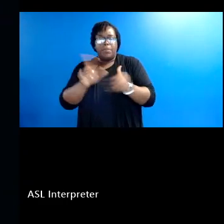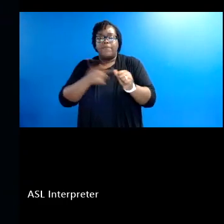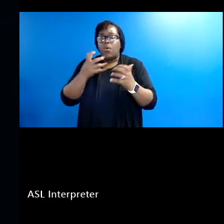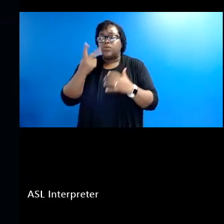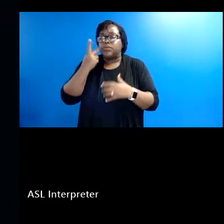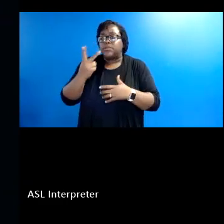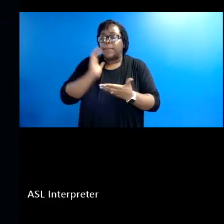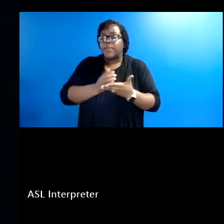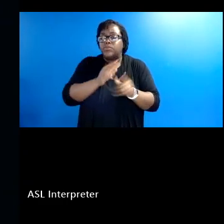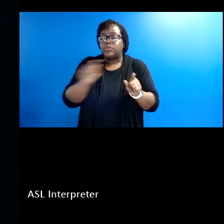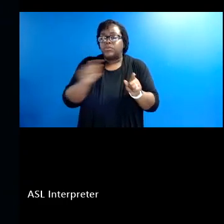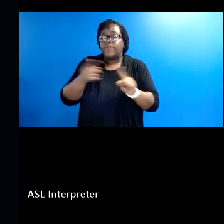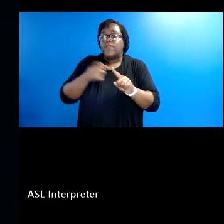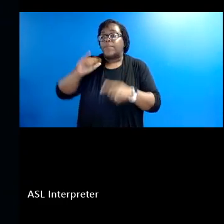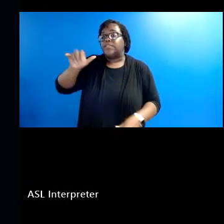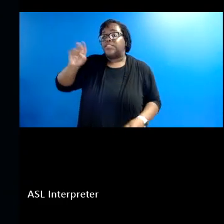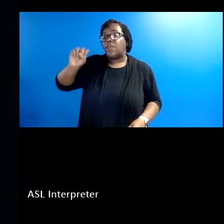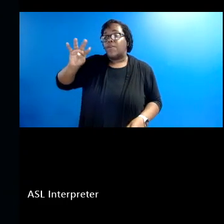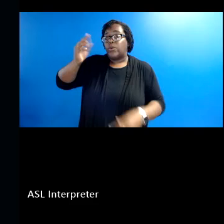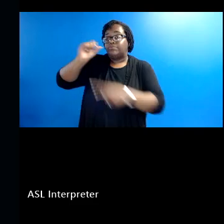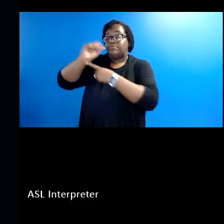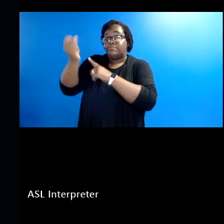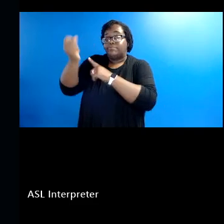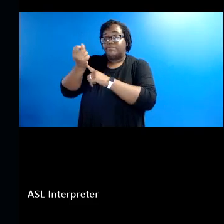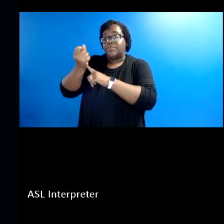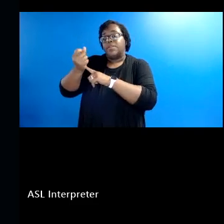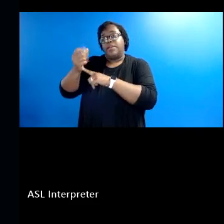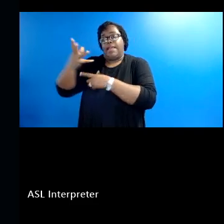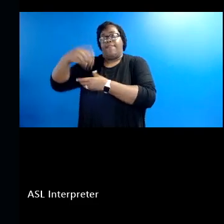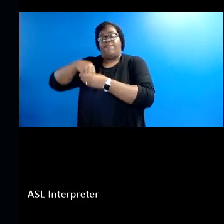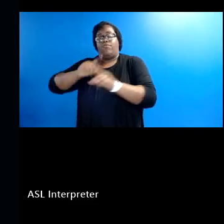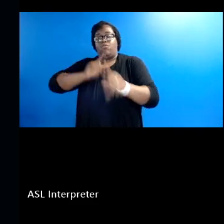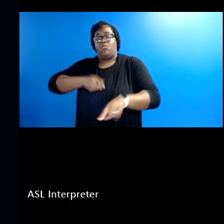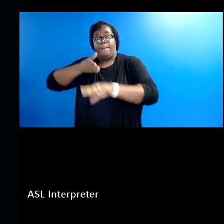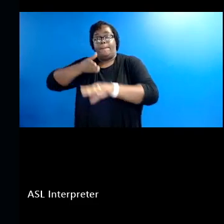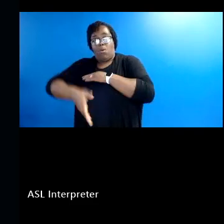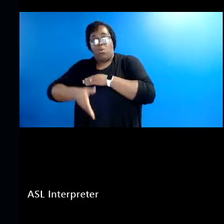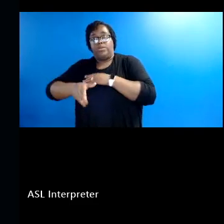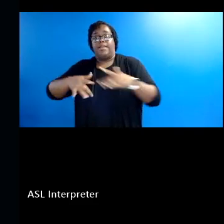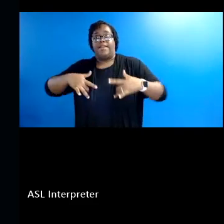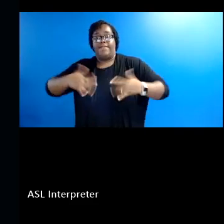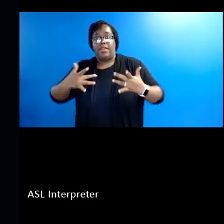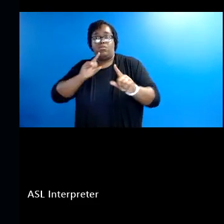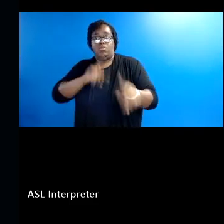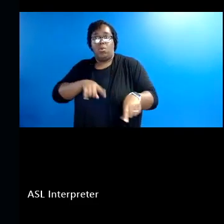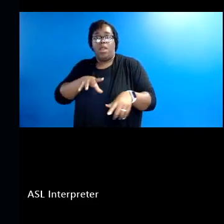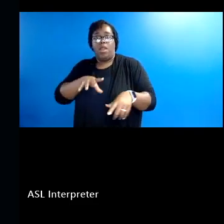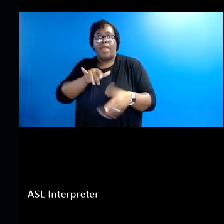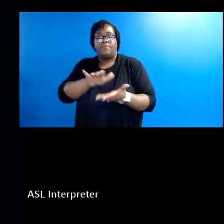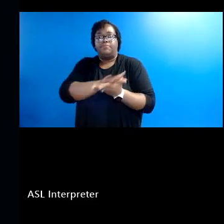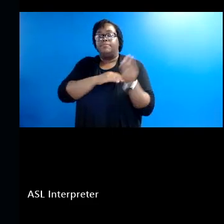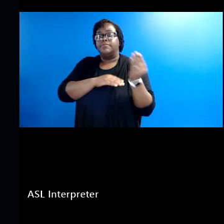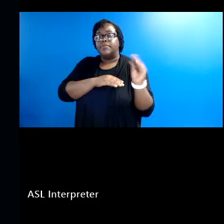from our January 4th event. These are in our post-event report. And by the way, the post-event report is on the